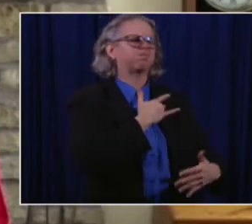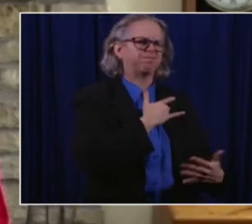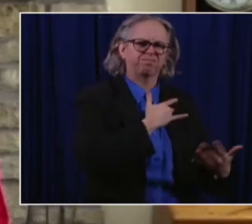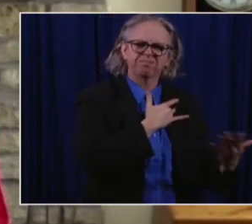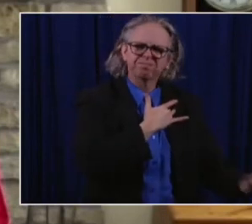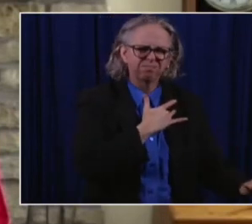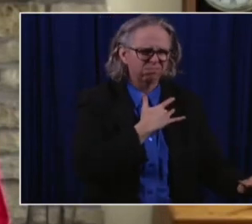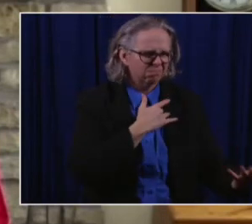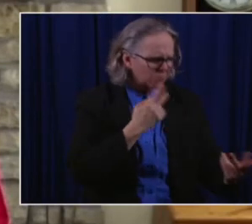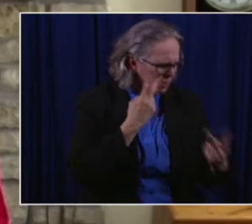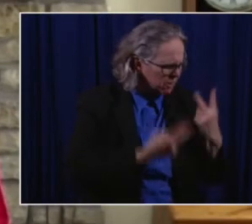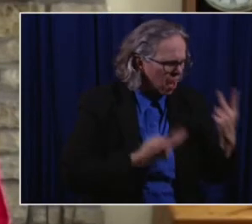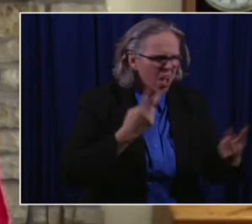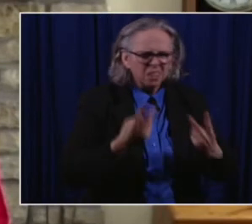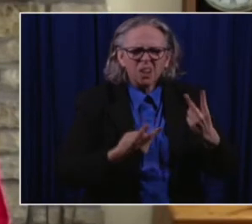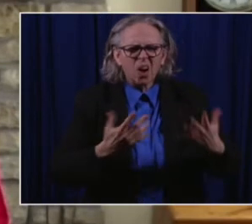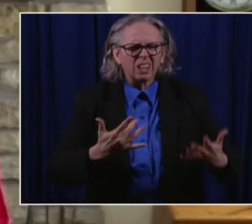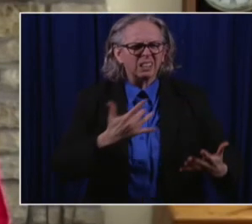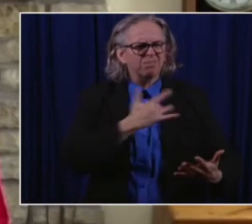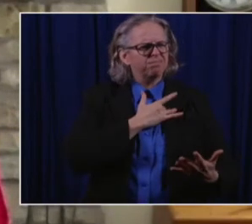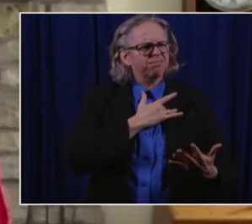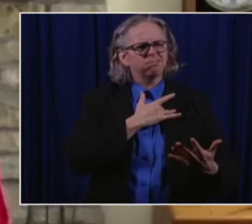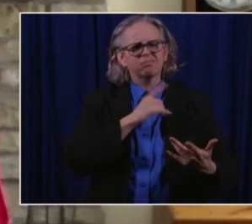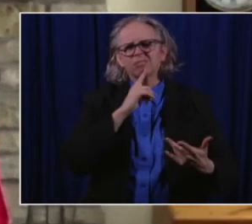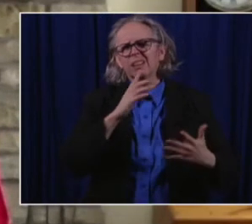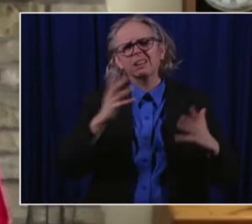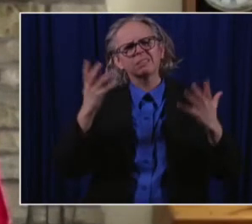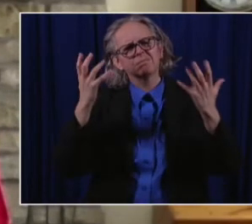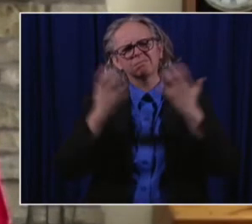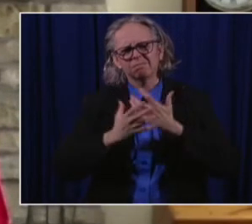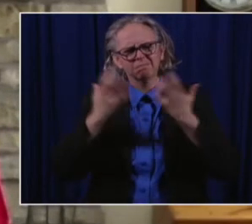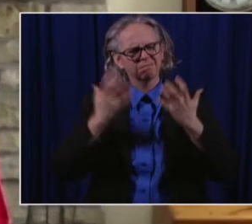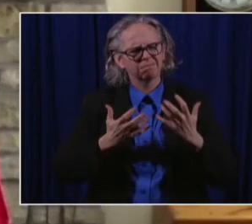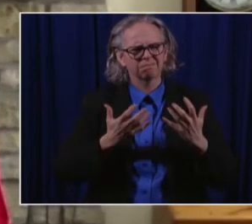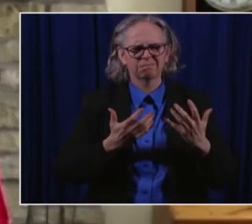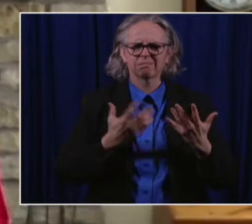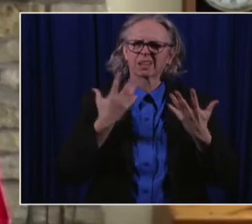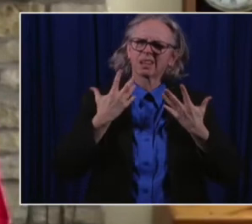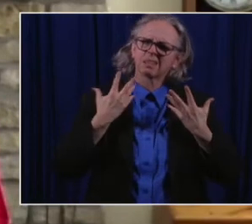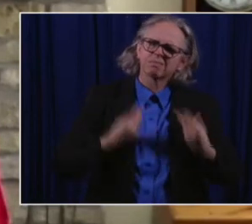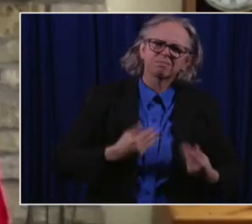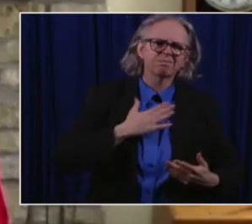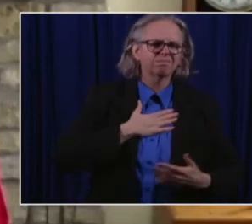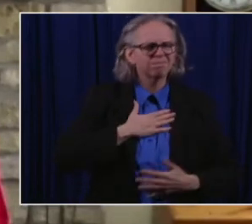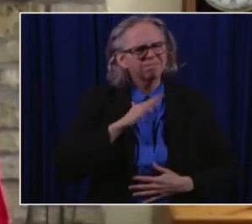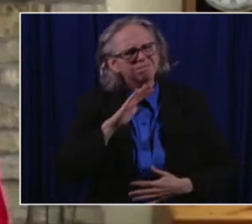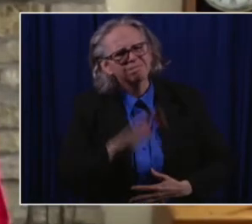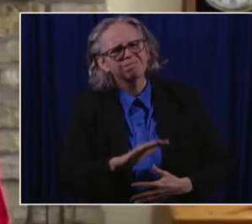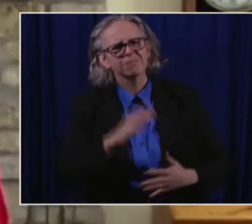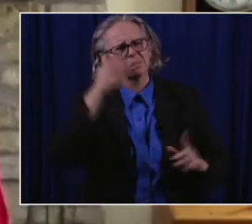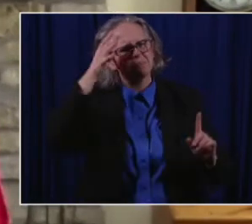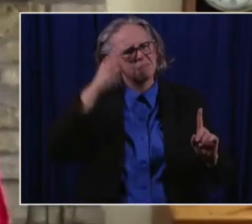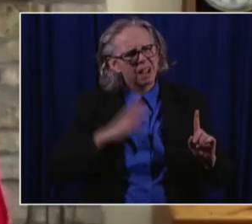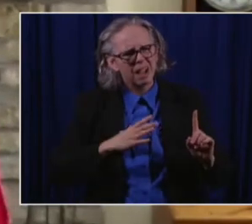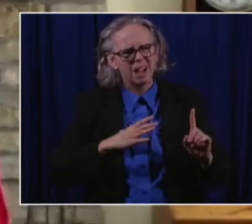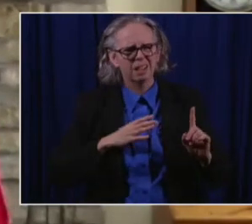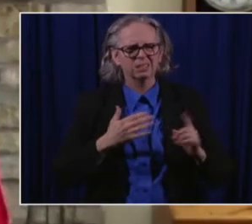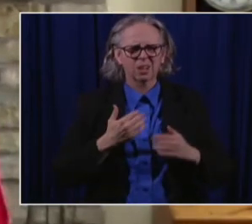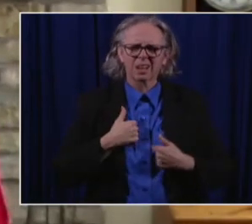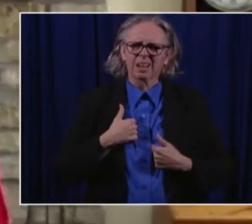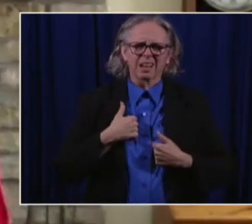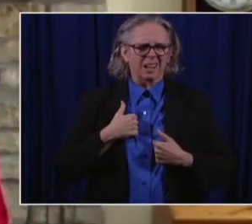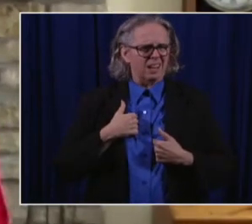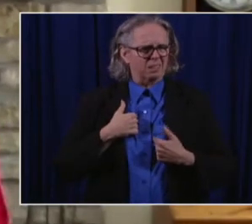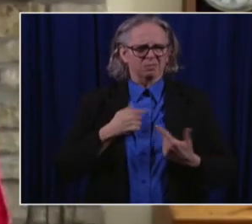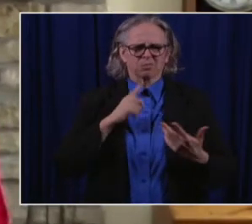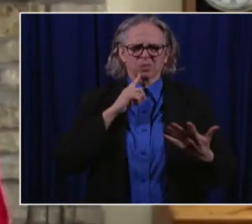there. A man of great compassion. And we're fortunate. Fran and I are very fortunate